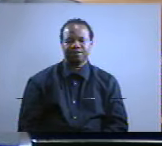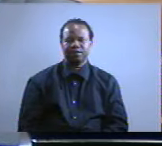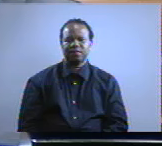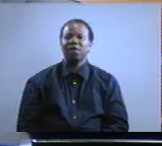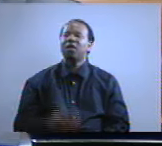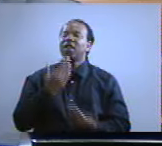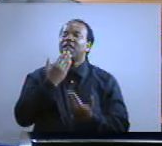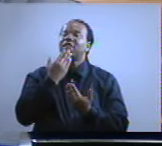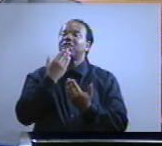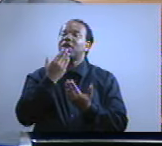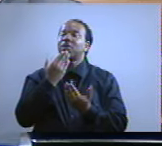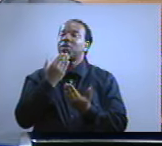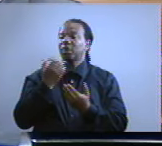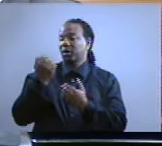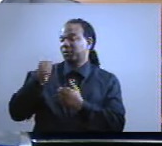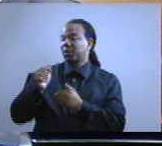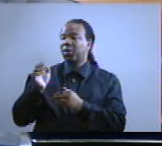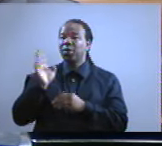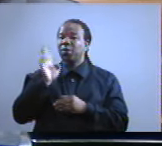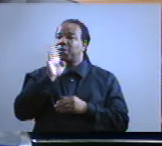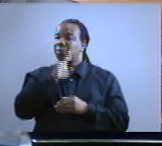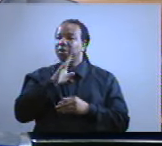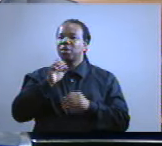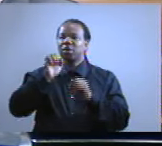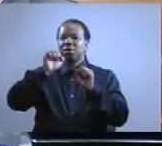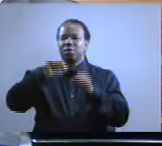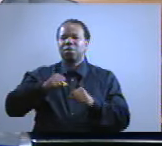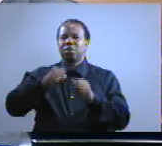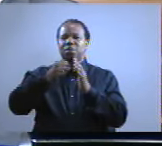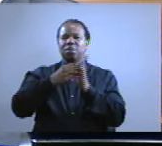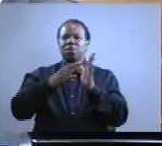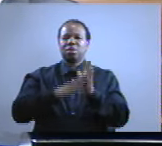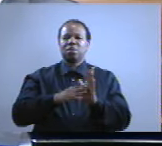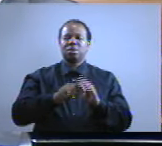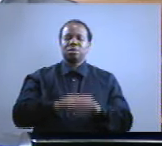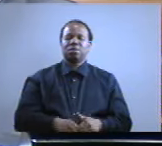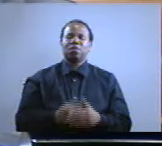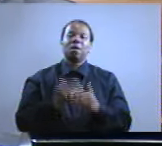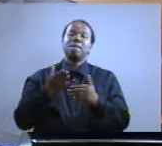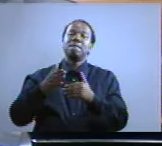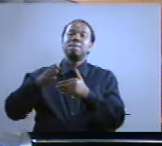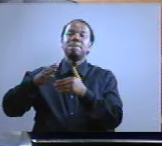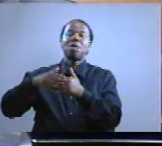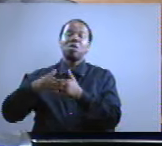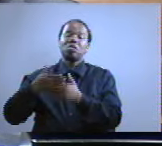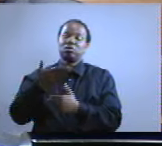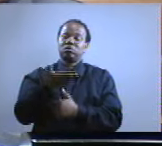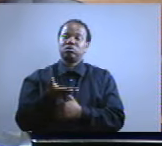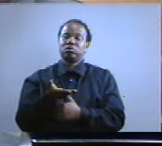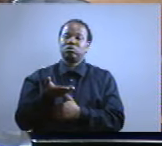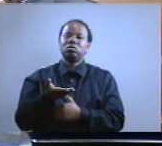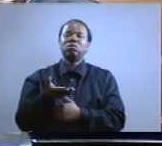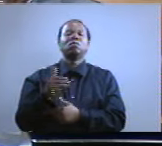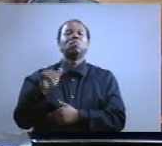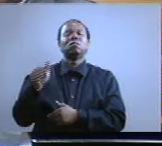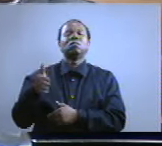Thank you. If there are no objections, I put the motion. No objections are agreed to. Are there any further motions without notice? Honourable Member.